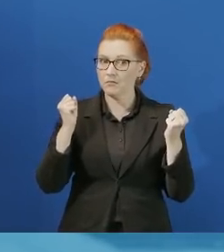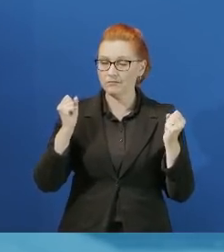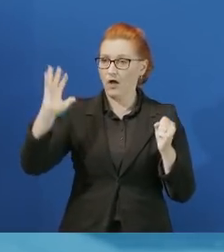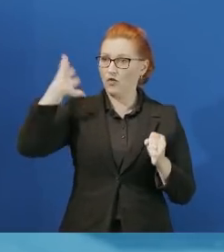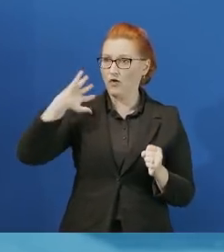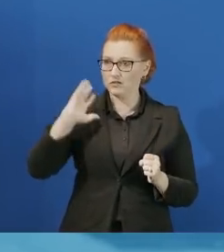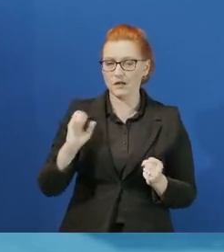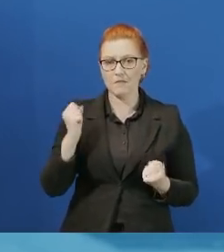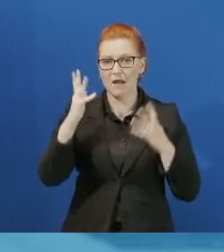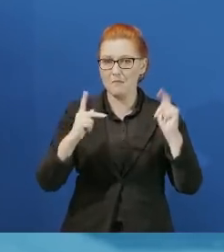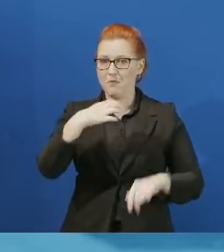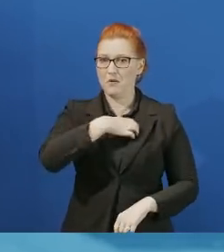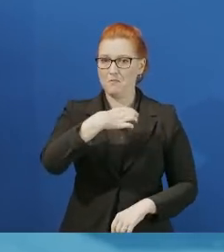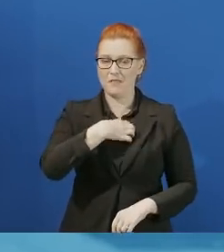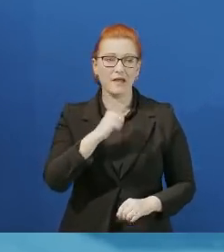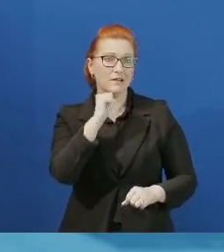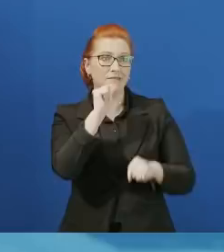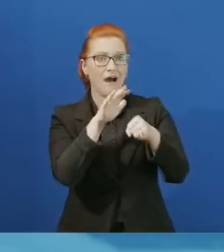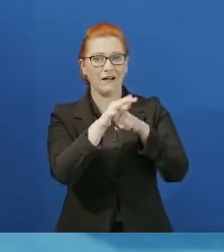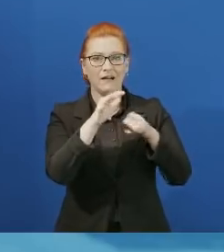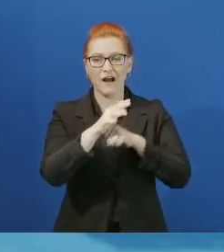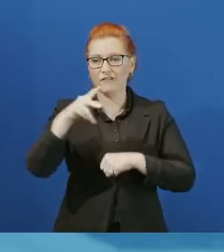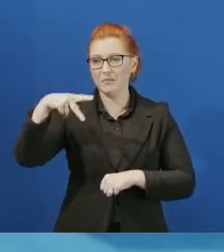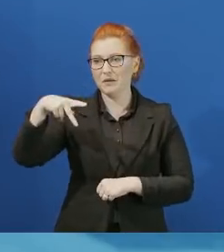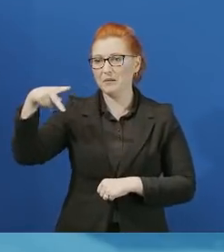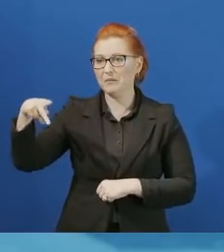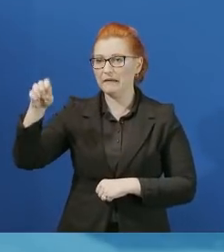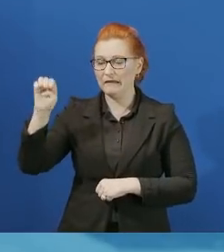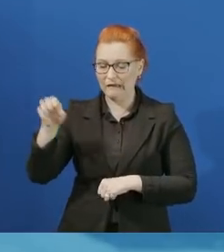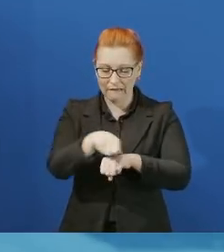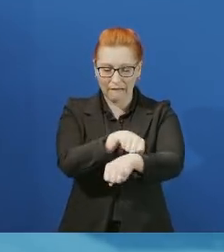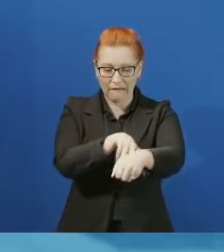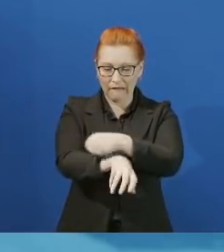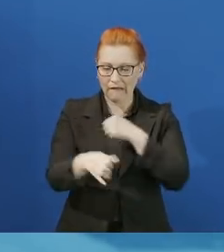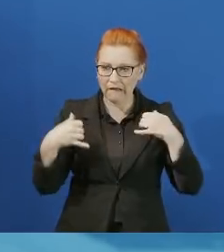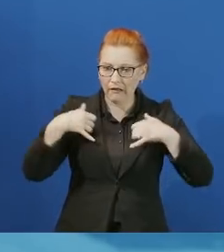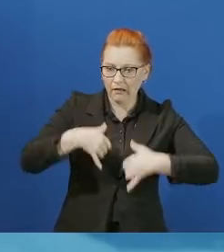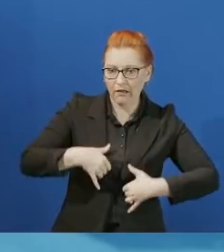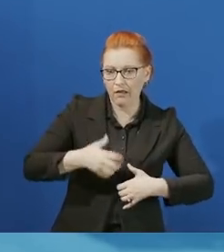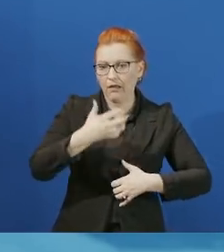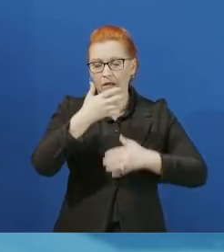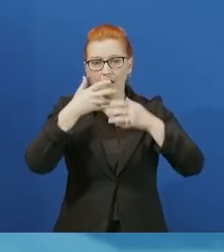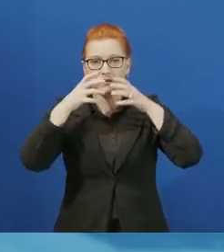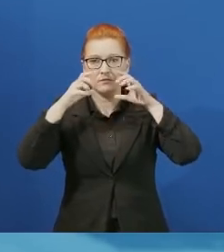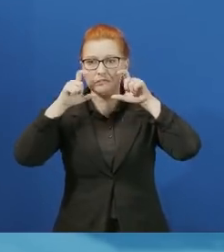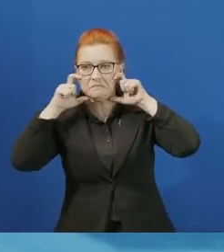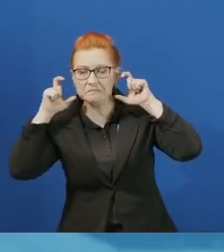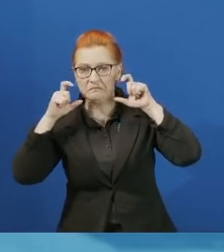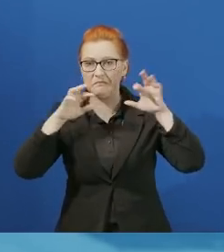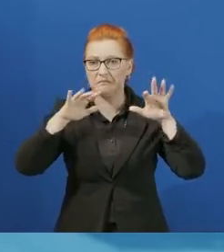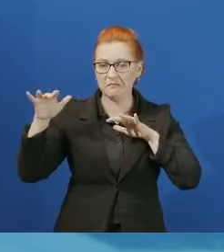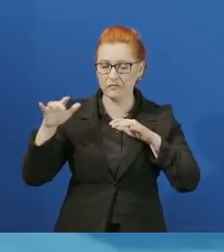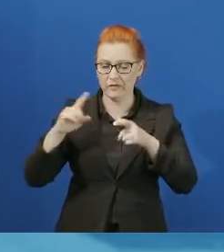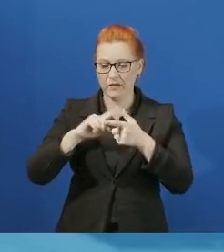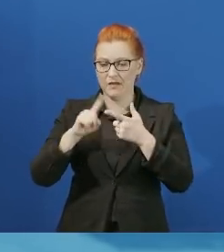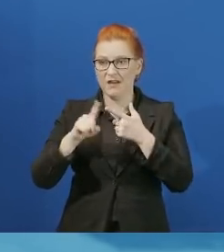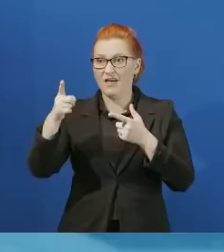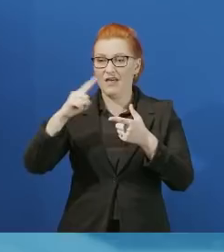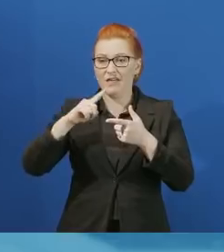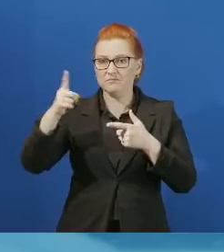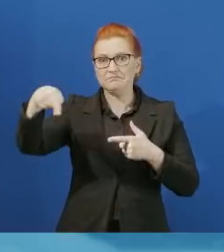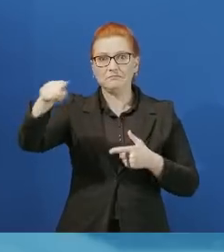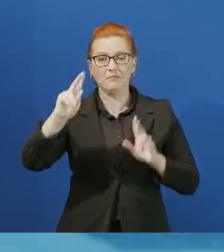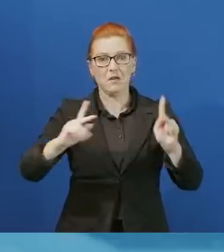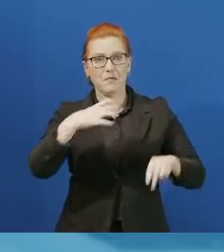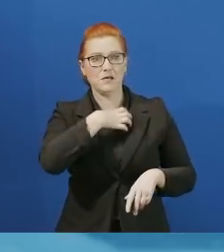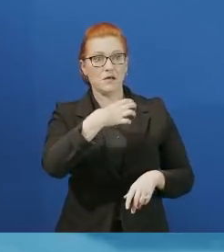didn't have enough ventilators. Then we didn't have enough hospital beds. Then we didn't have enough testing. Okay, we've addressed each one of these